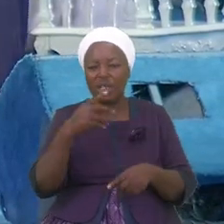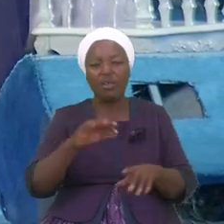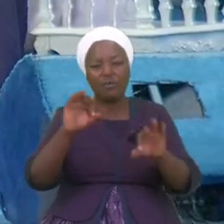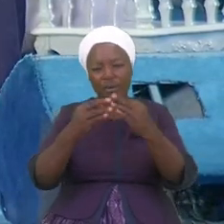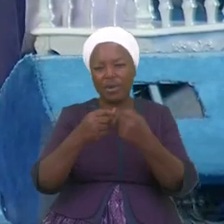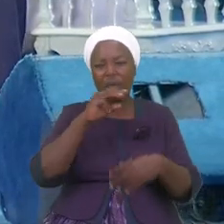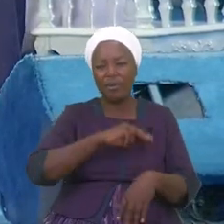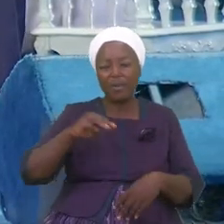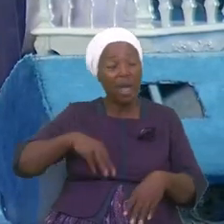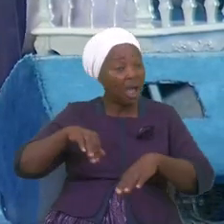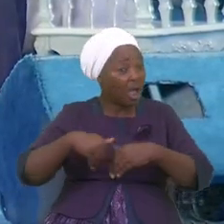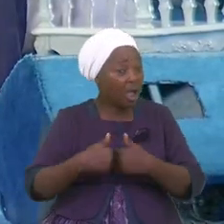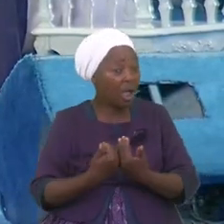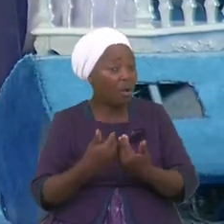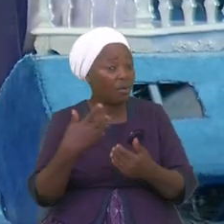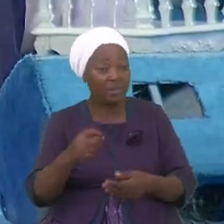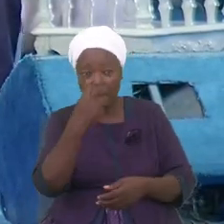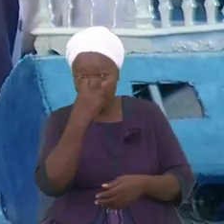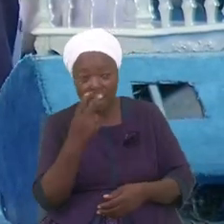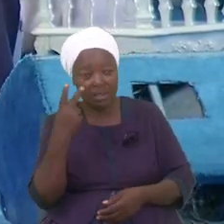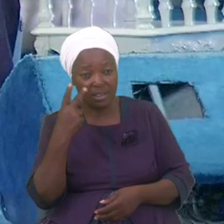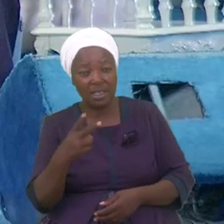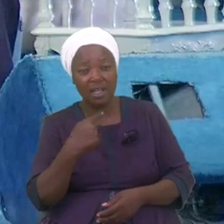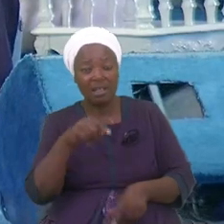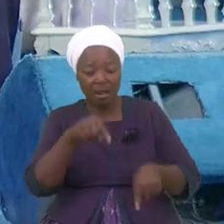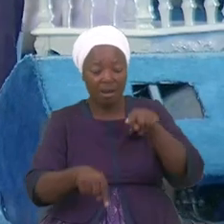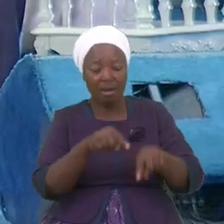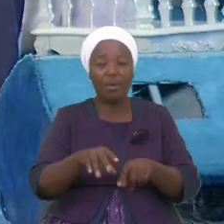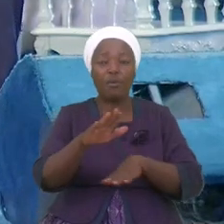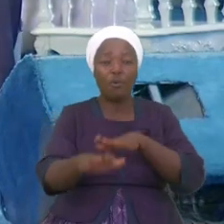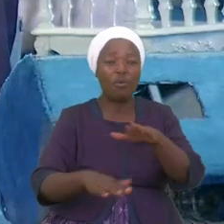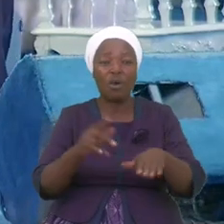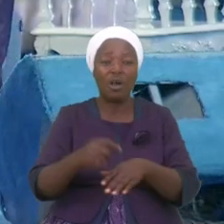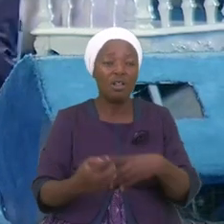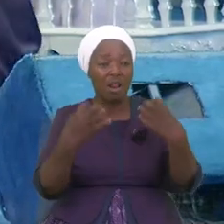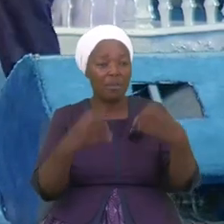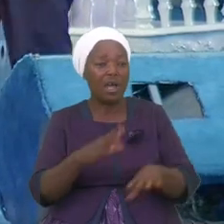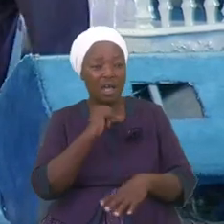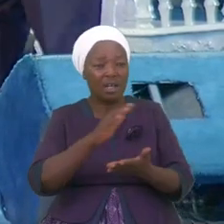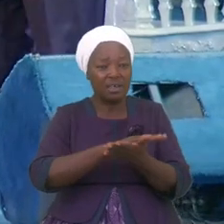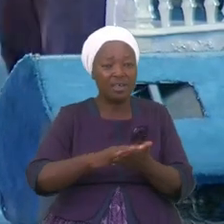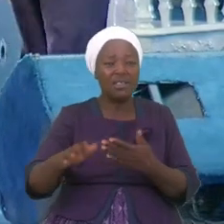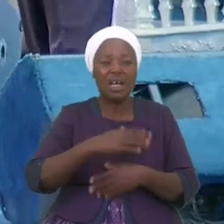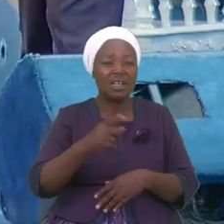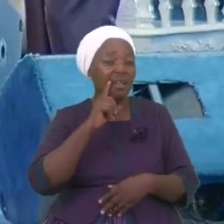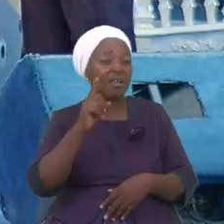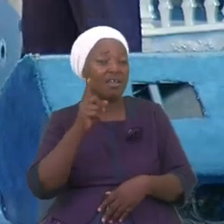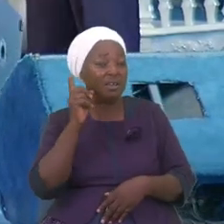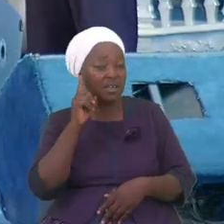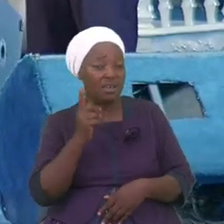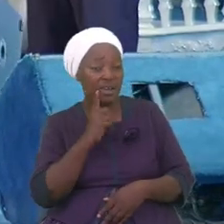how that the blind see, the lame walk, the lepers are cleansed, and the deaf